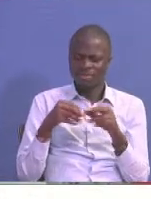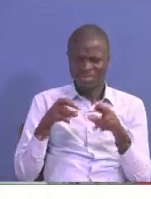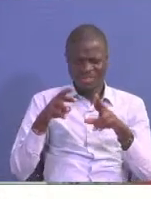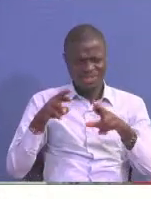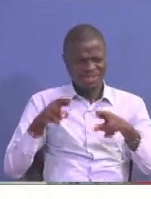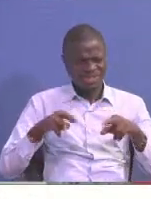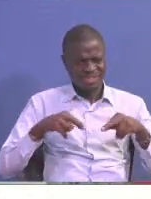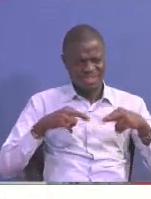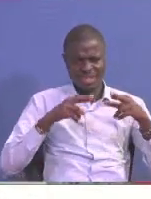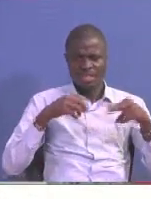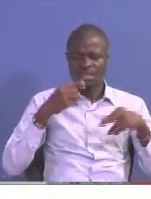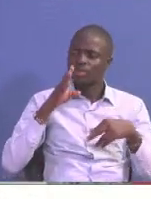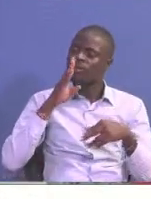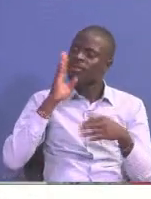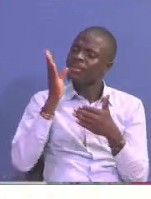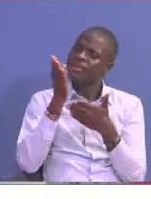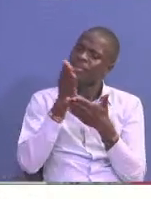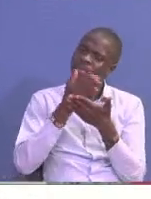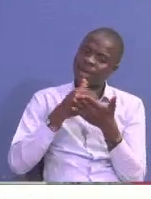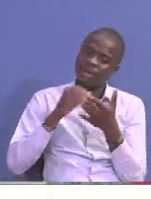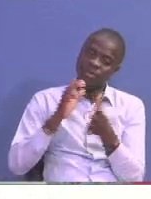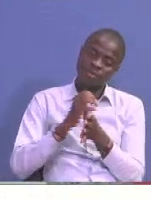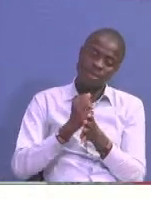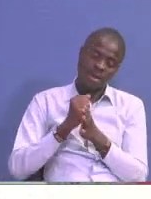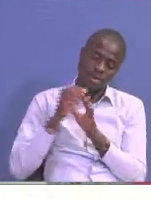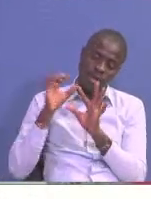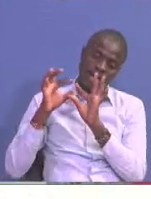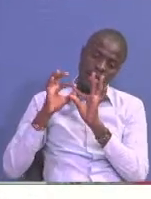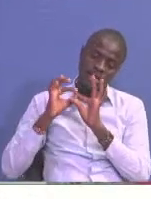and innovation should be a part of our culture.